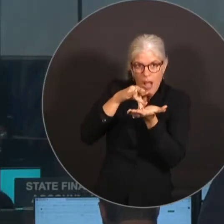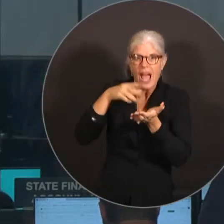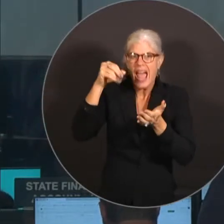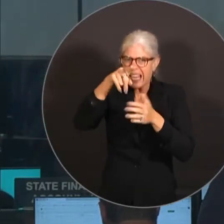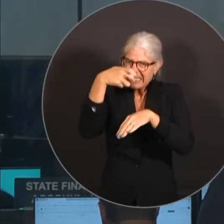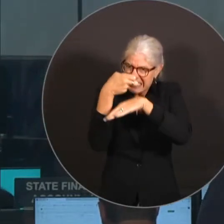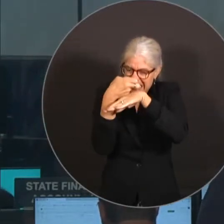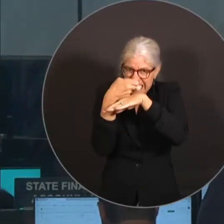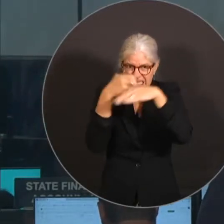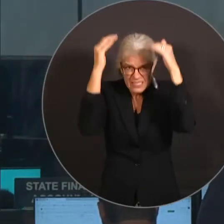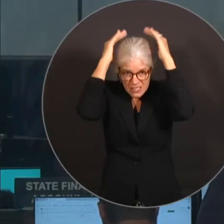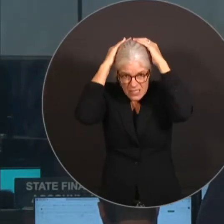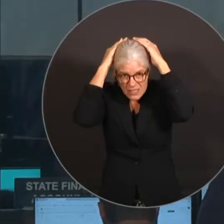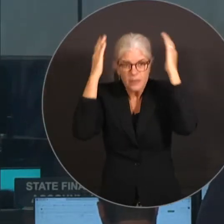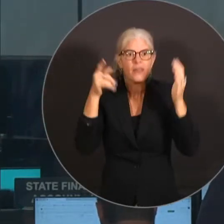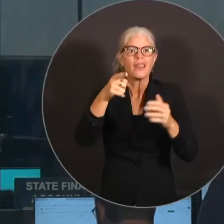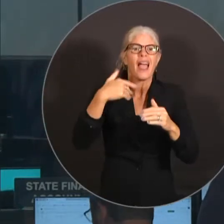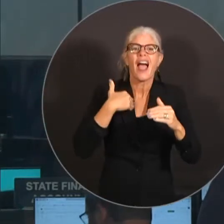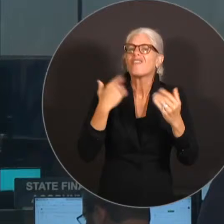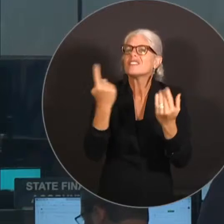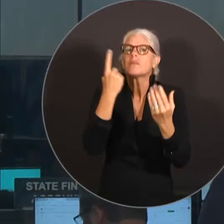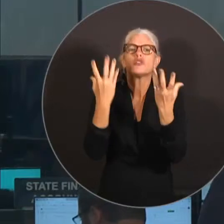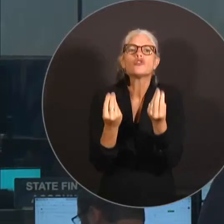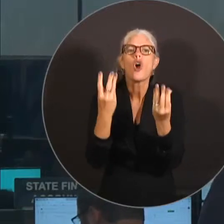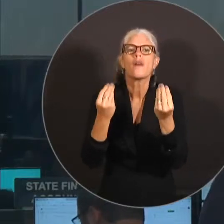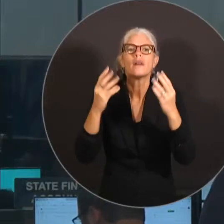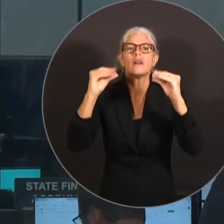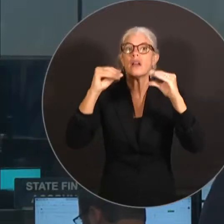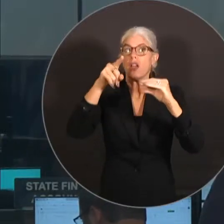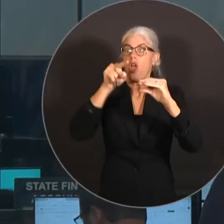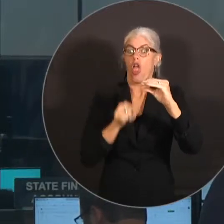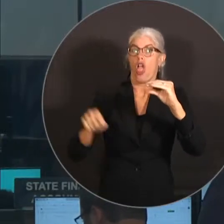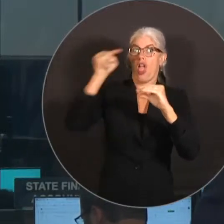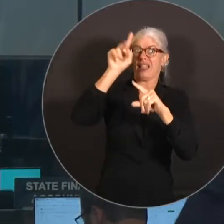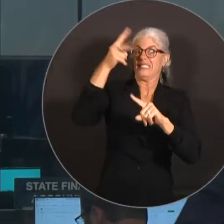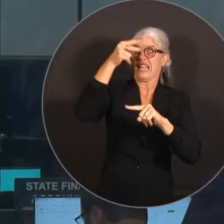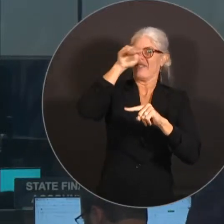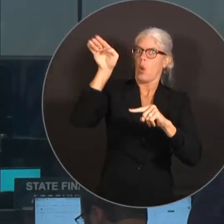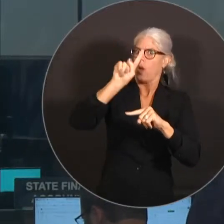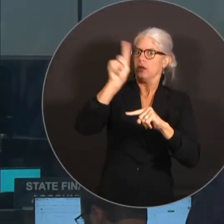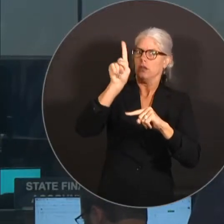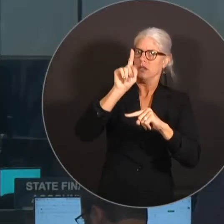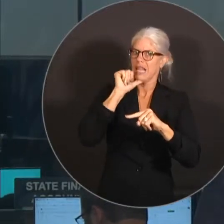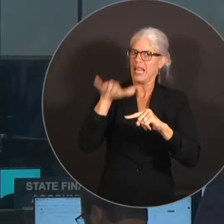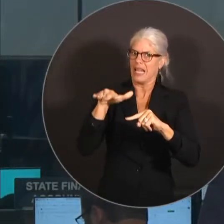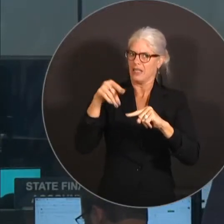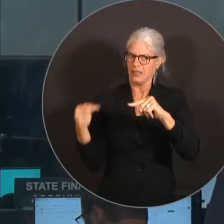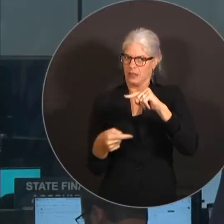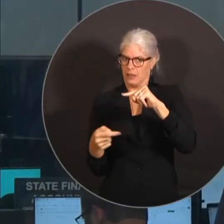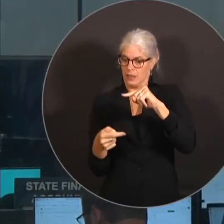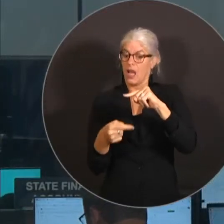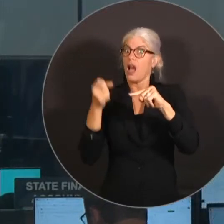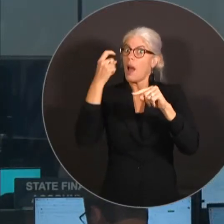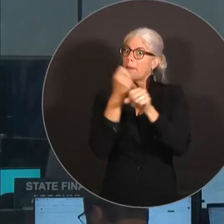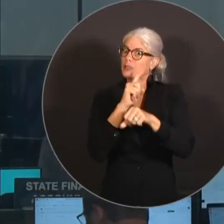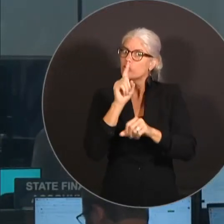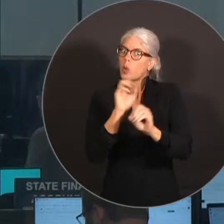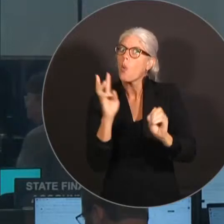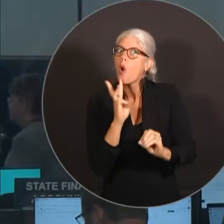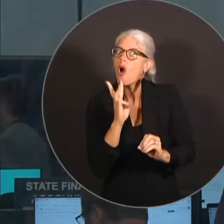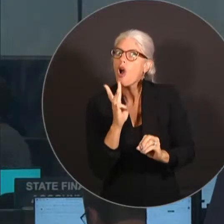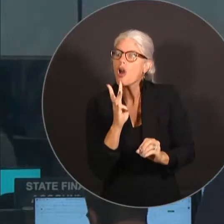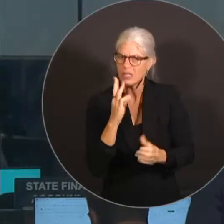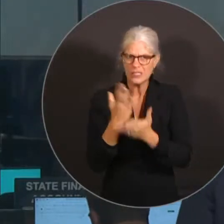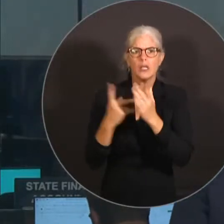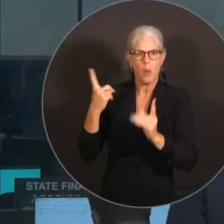That is, if you have a single-story residence and no storm surge, you want to get as low as you possibly can. I had this question asked to me earlier.